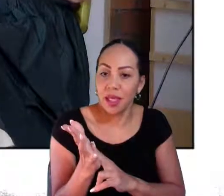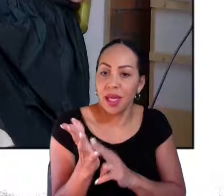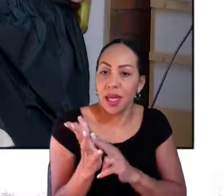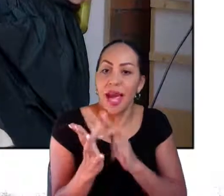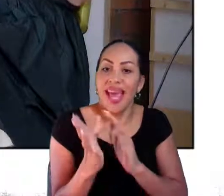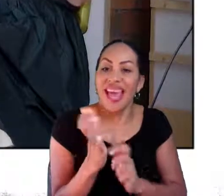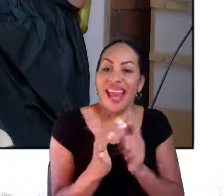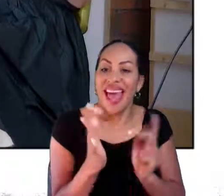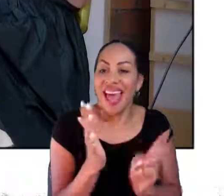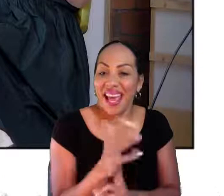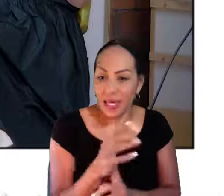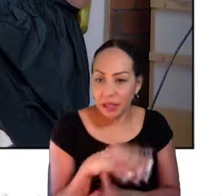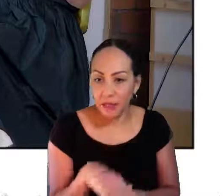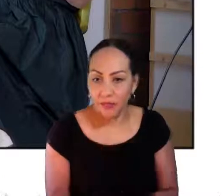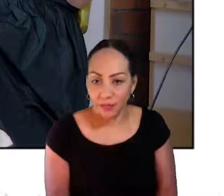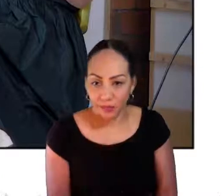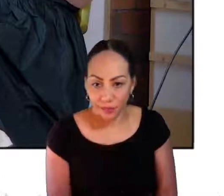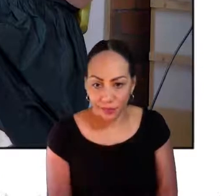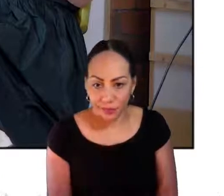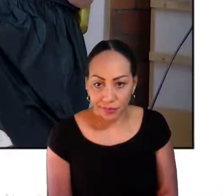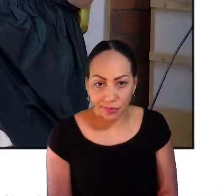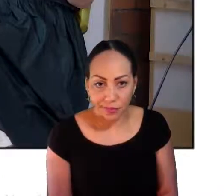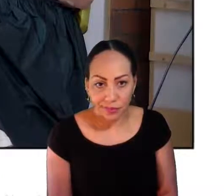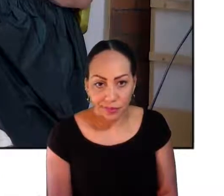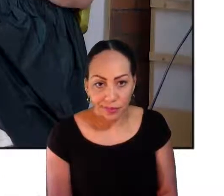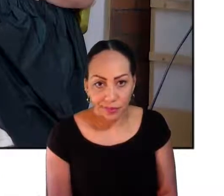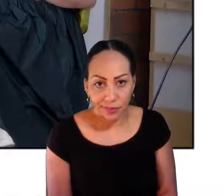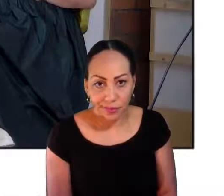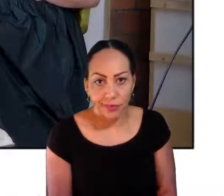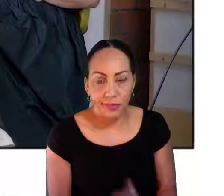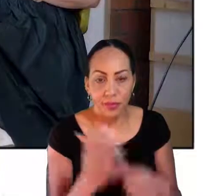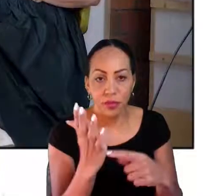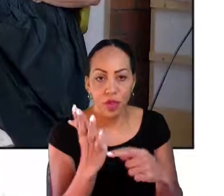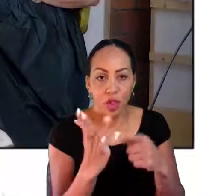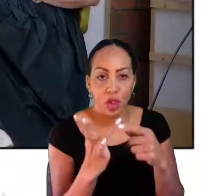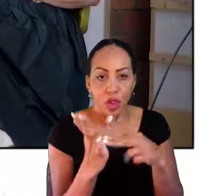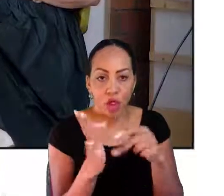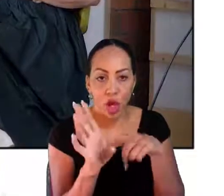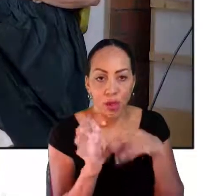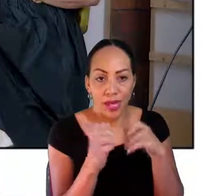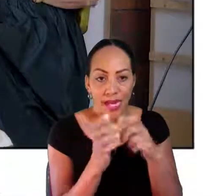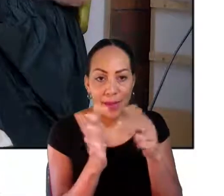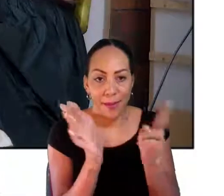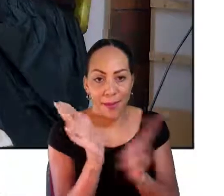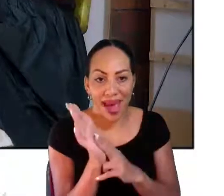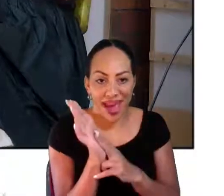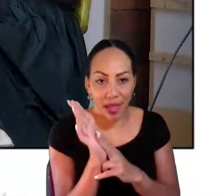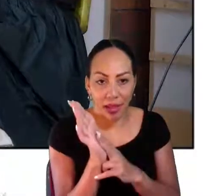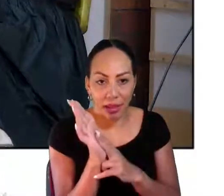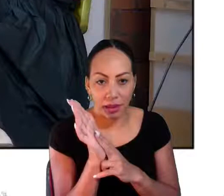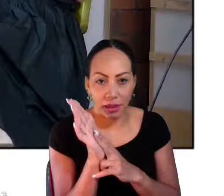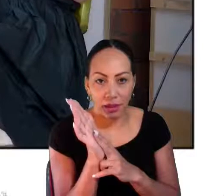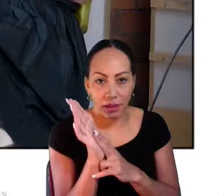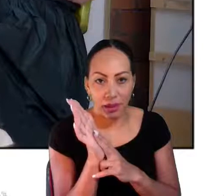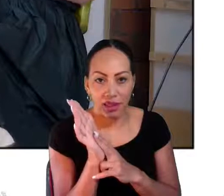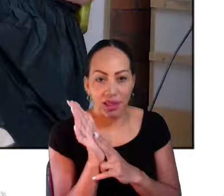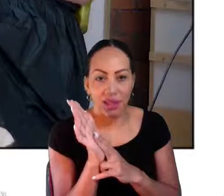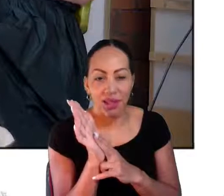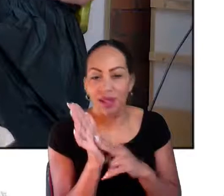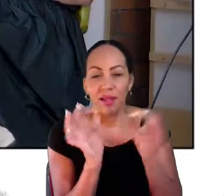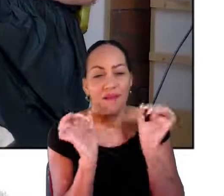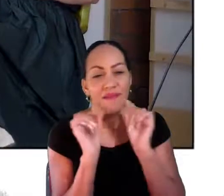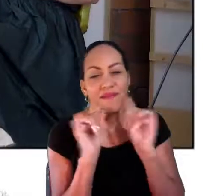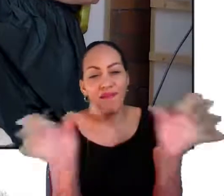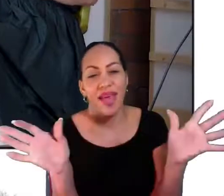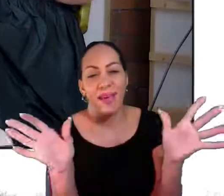that fantastic quote by Tony Benn. I don't know if you know it, but it's I had to write it down just to get it a little bit